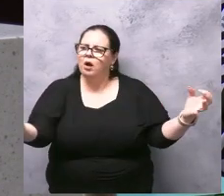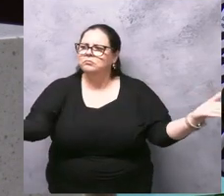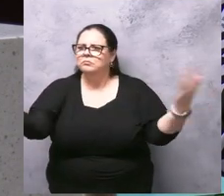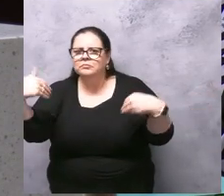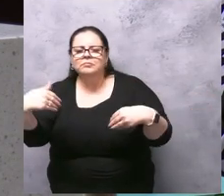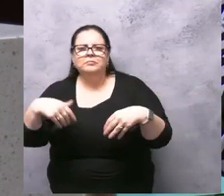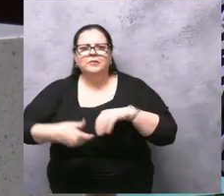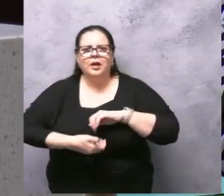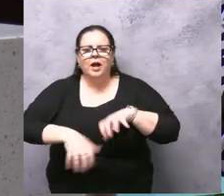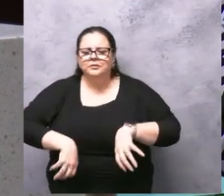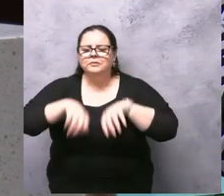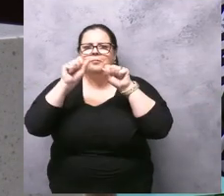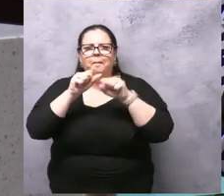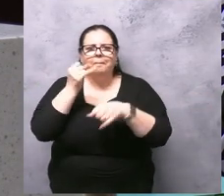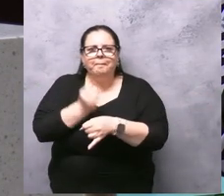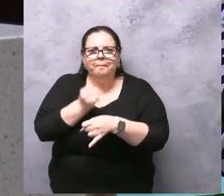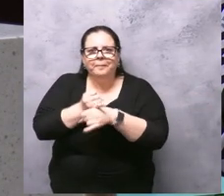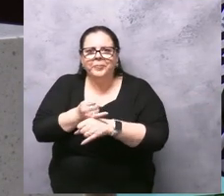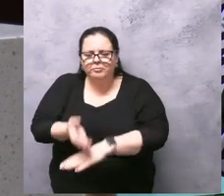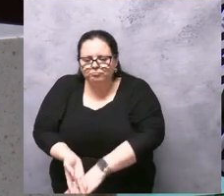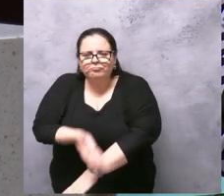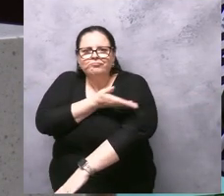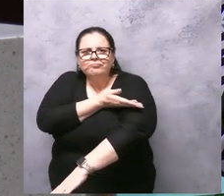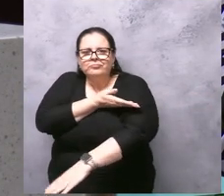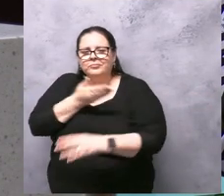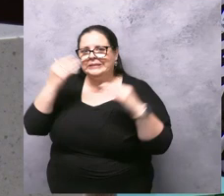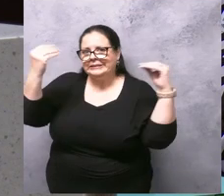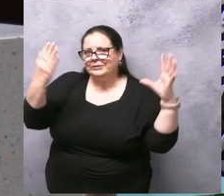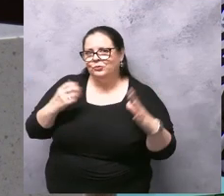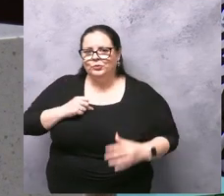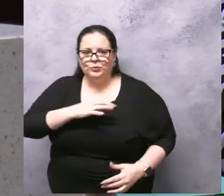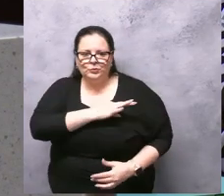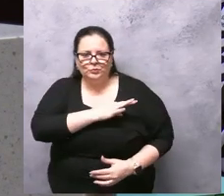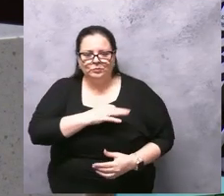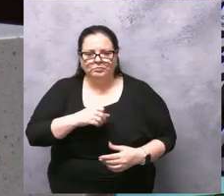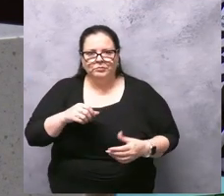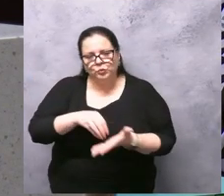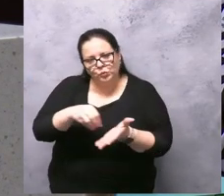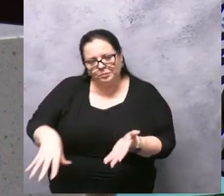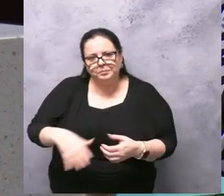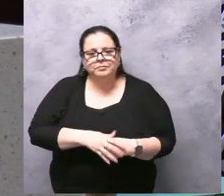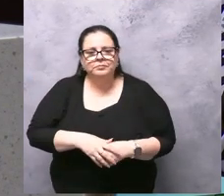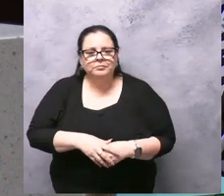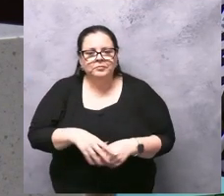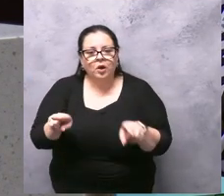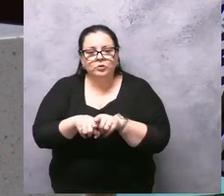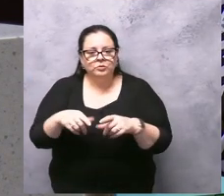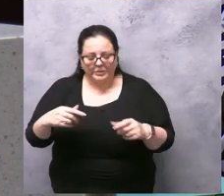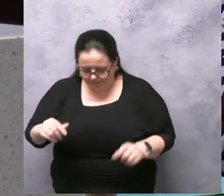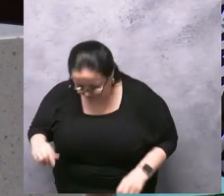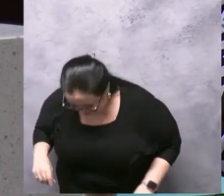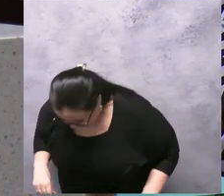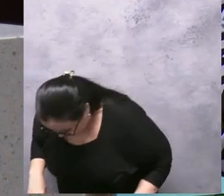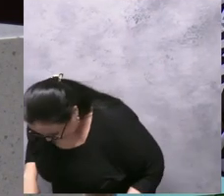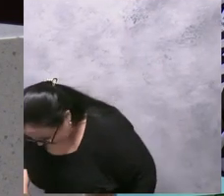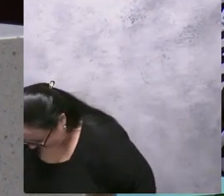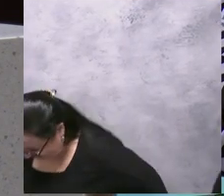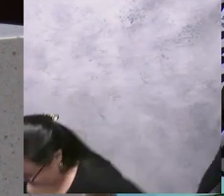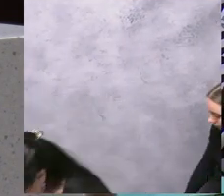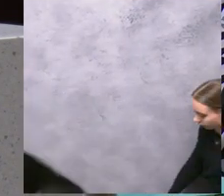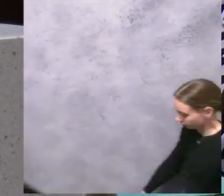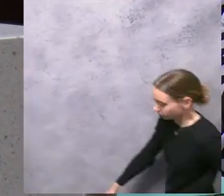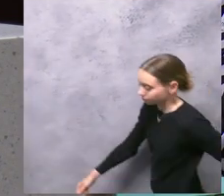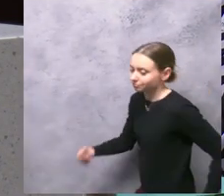adopt a campus and make a difference to those teachers and students. I also had an opportunity to visit with Bain Elementary,